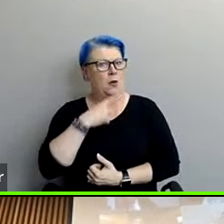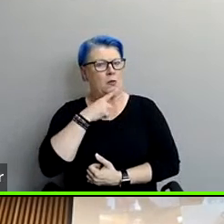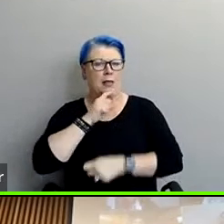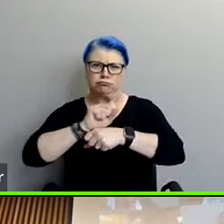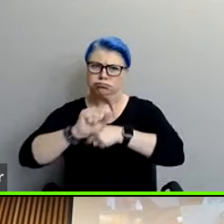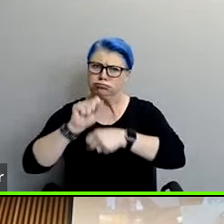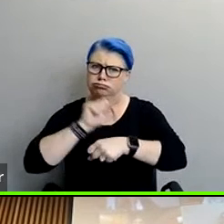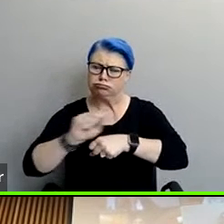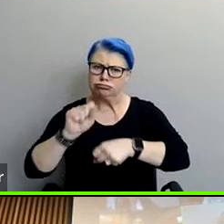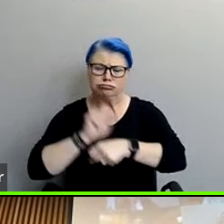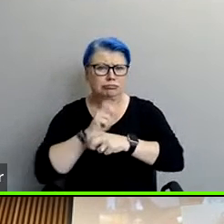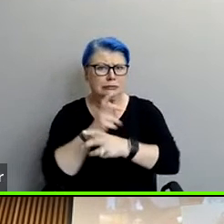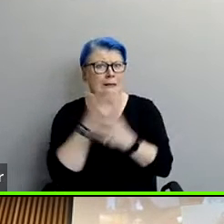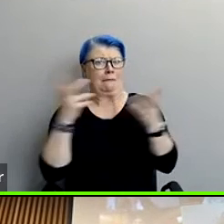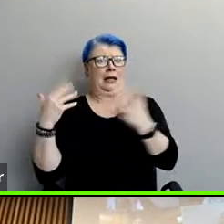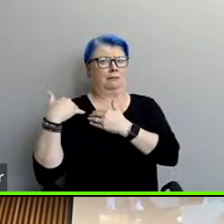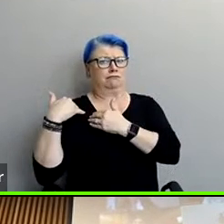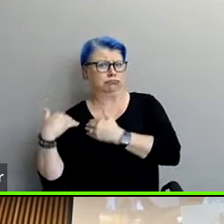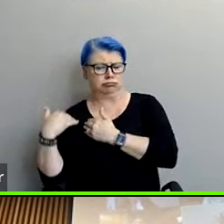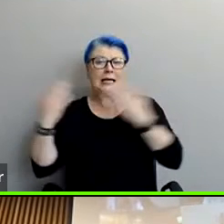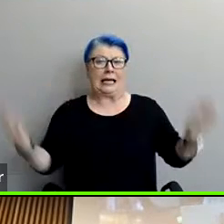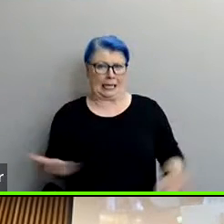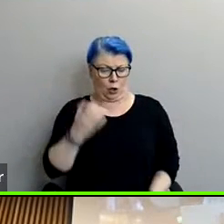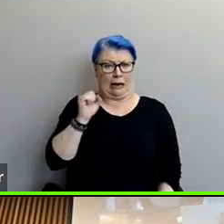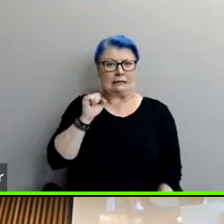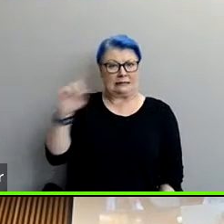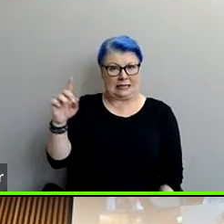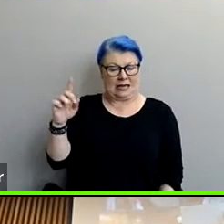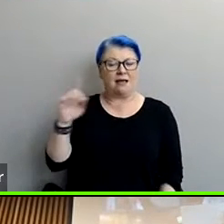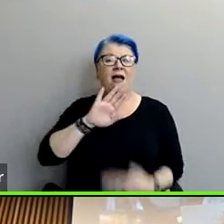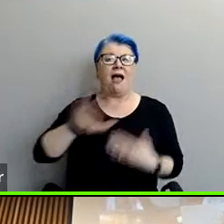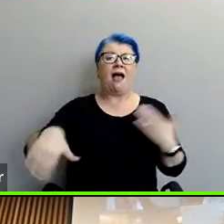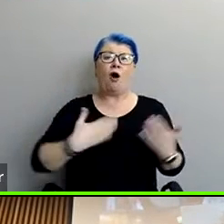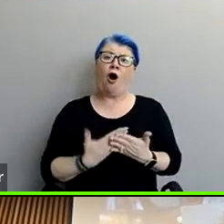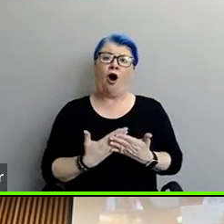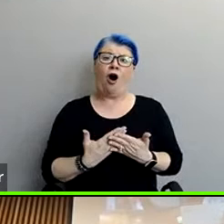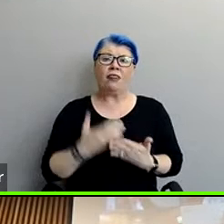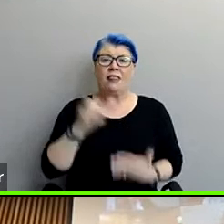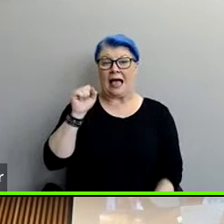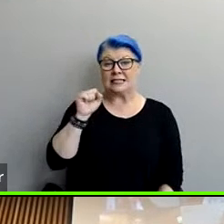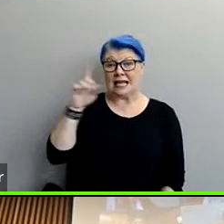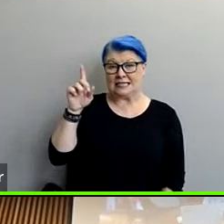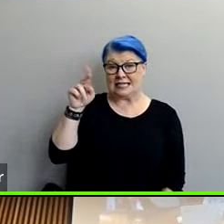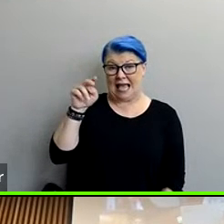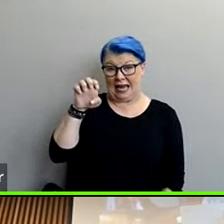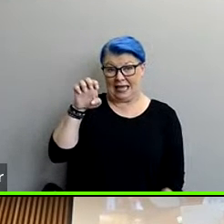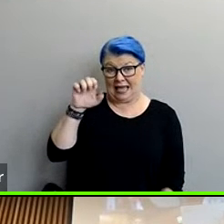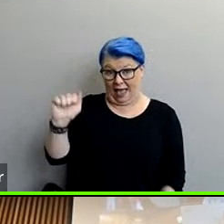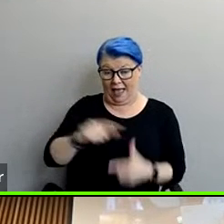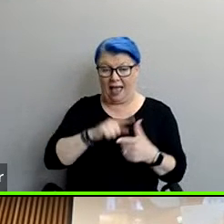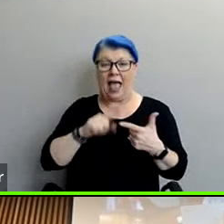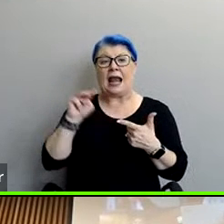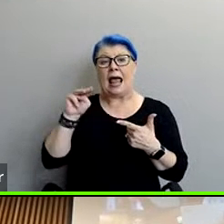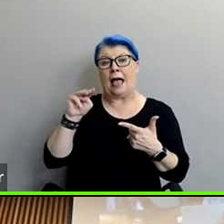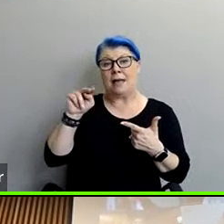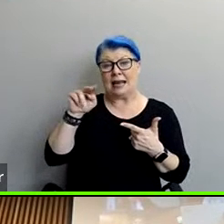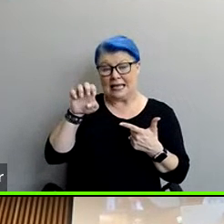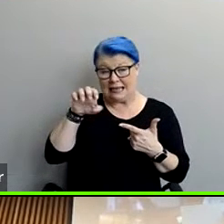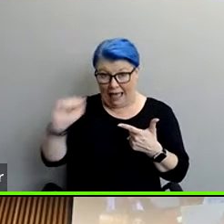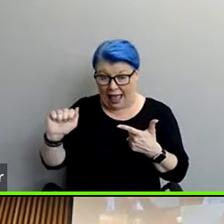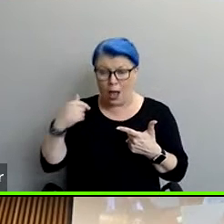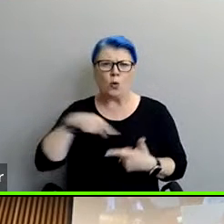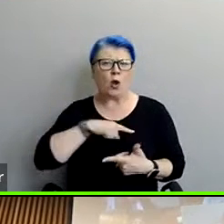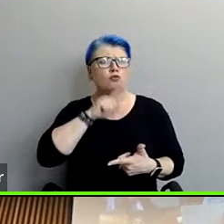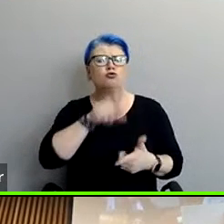that you do. Both our SCNEA and our SEEA members were very impressed with the work that you've done with them, and they nominated you